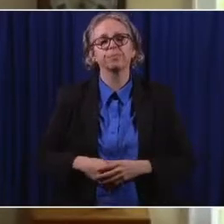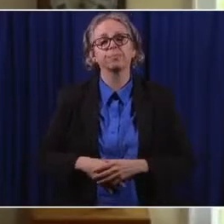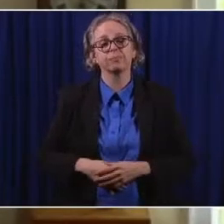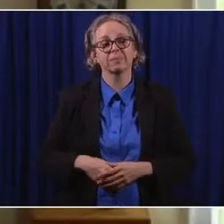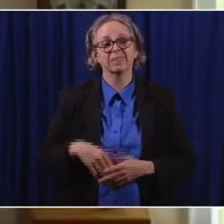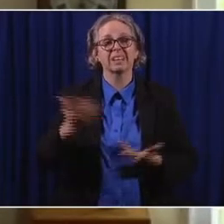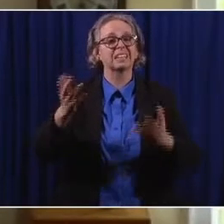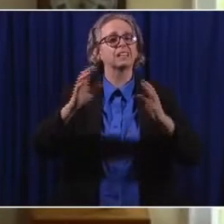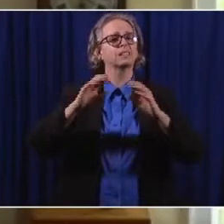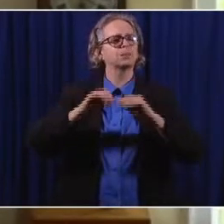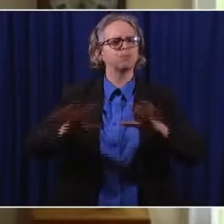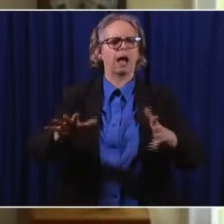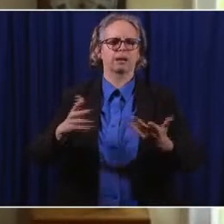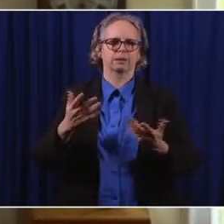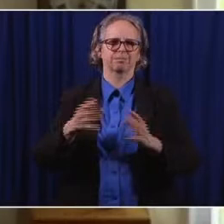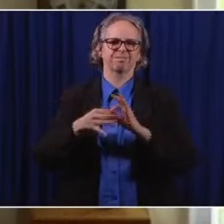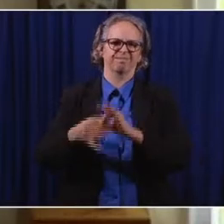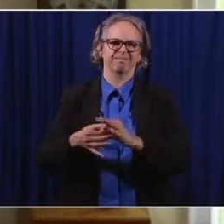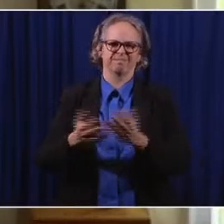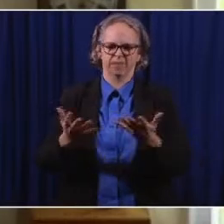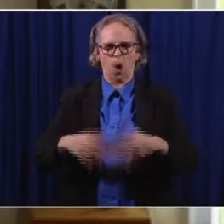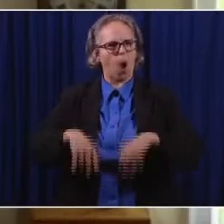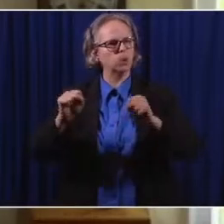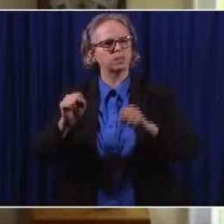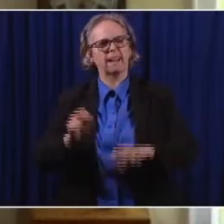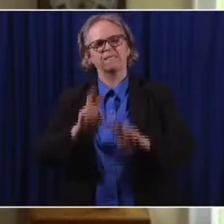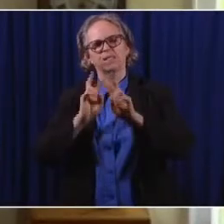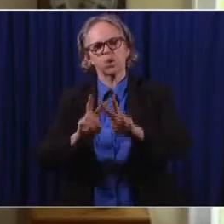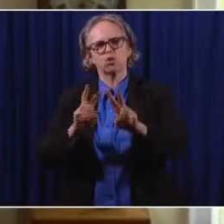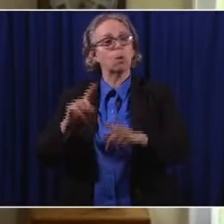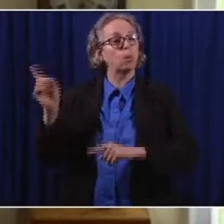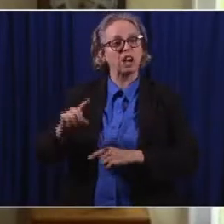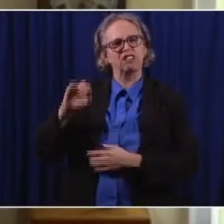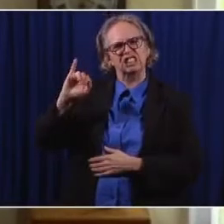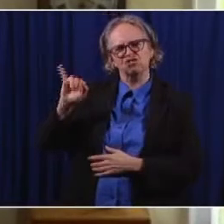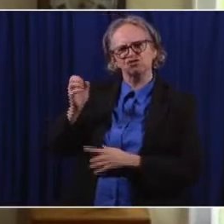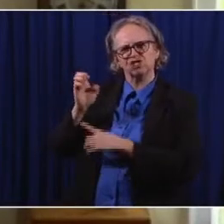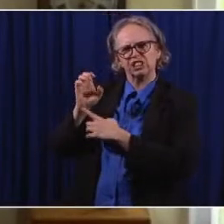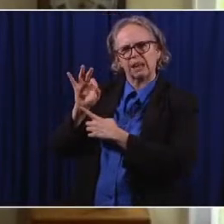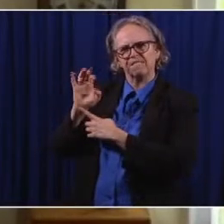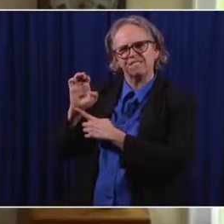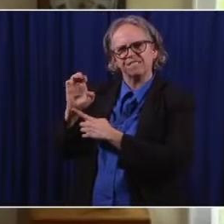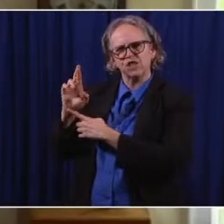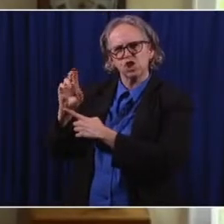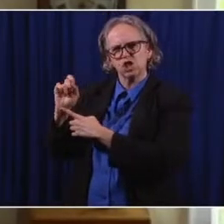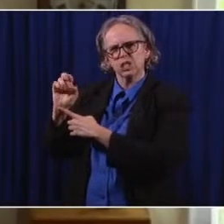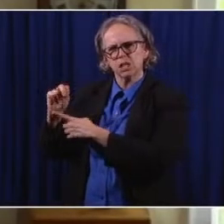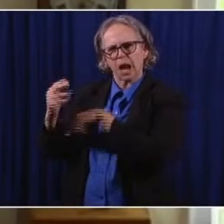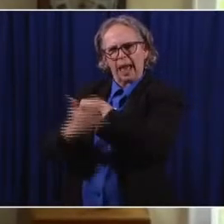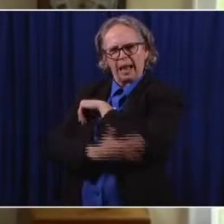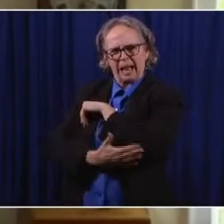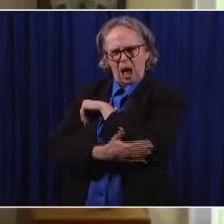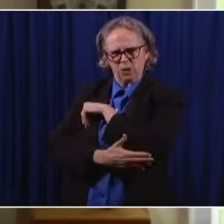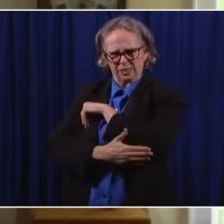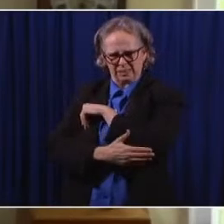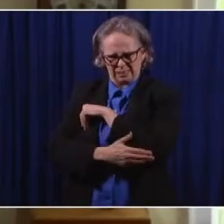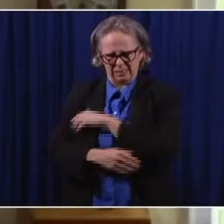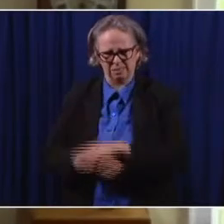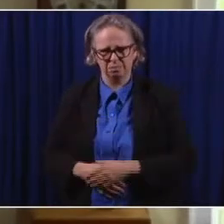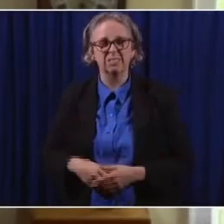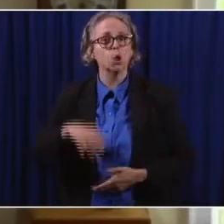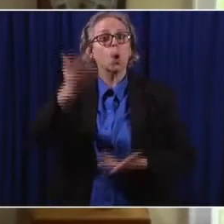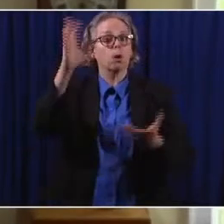in Jefferson County. 7 people are sick, at least 22 have had to be quarantined. The people who are quarantined are in 2